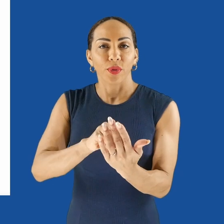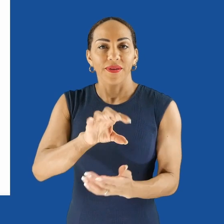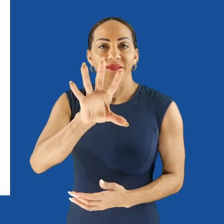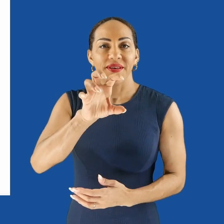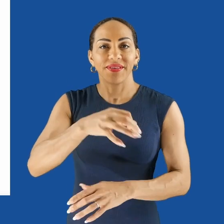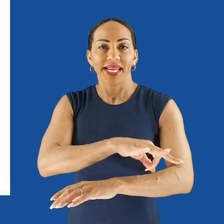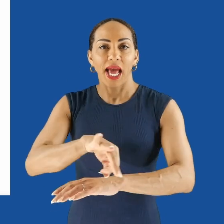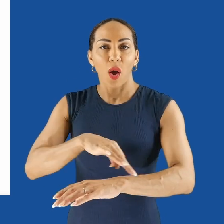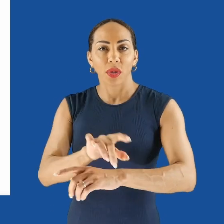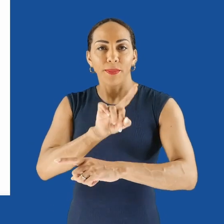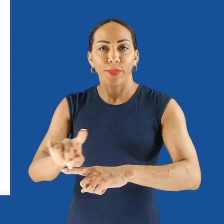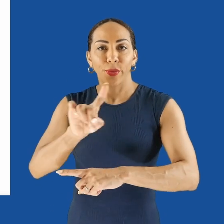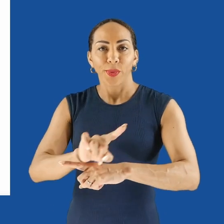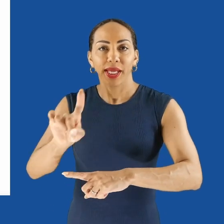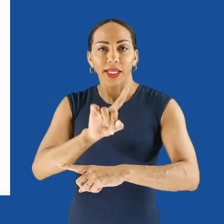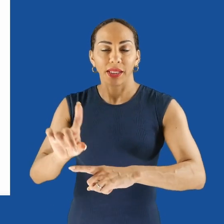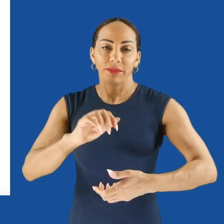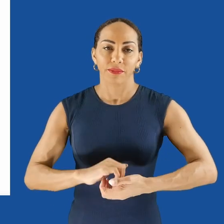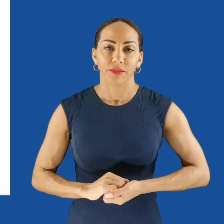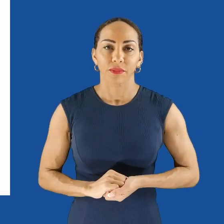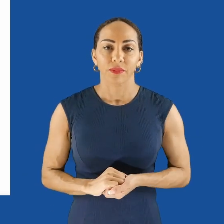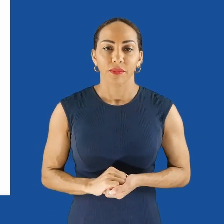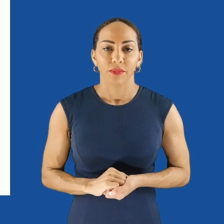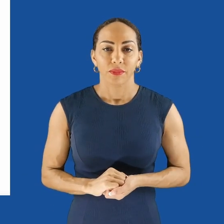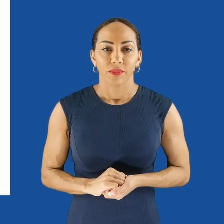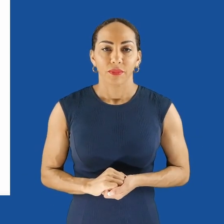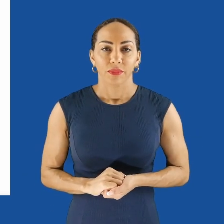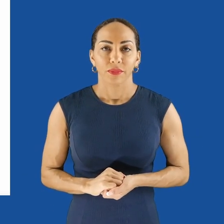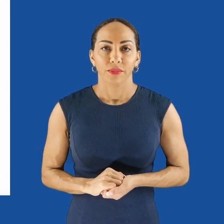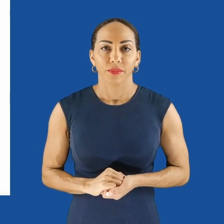15 hours a week.